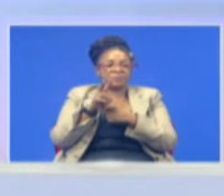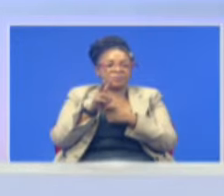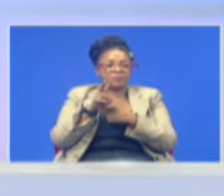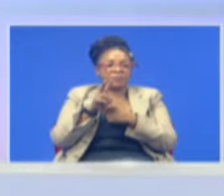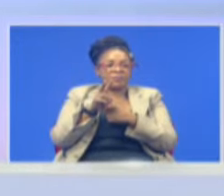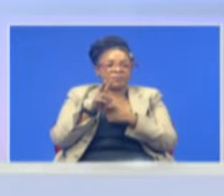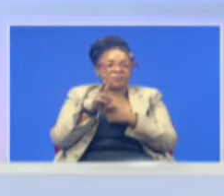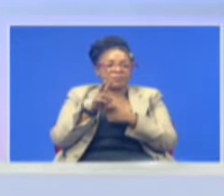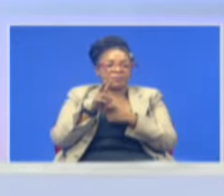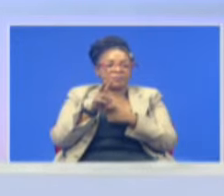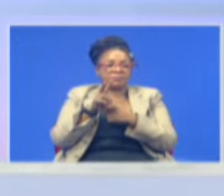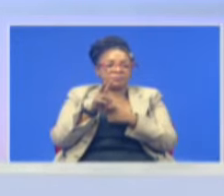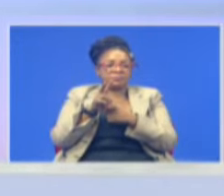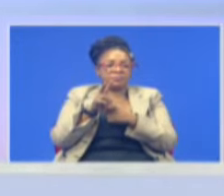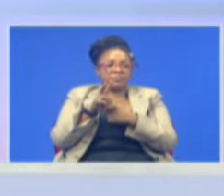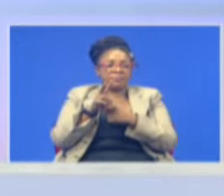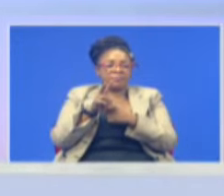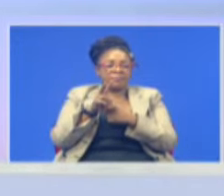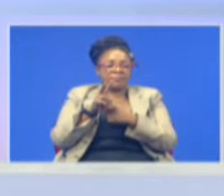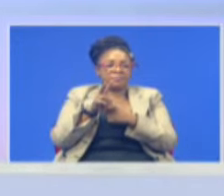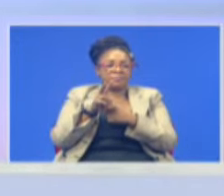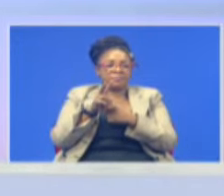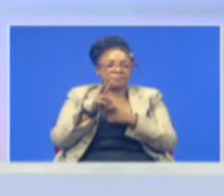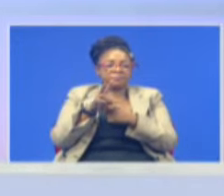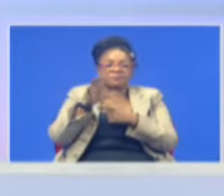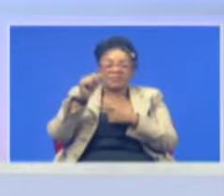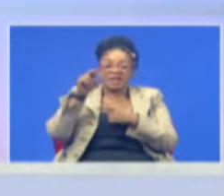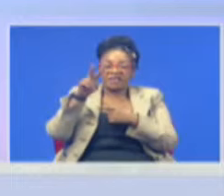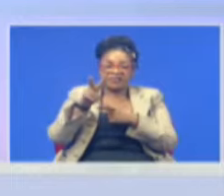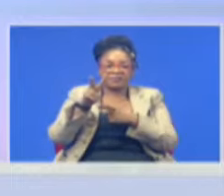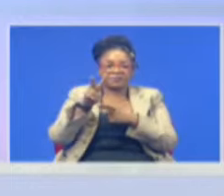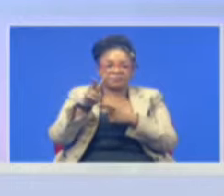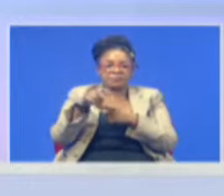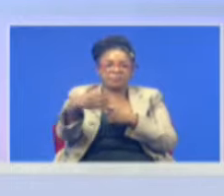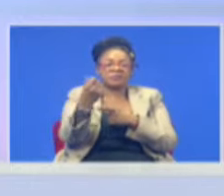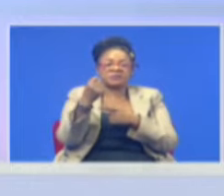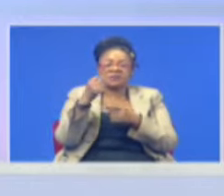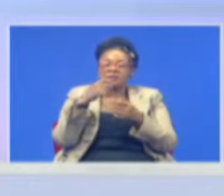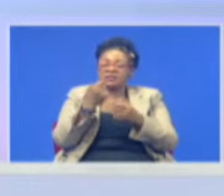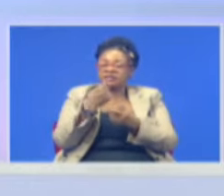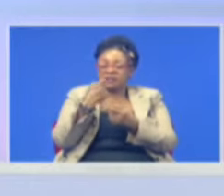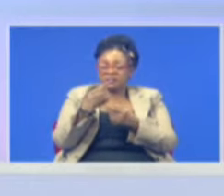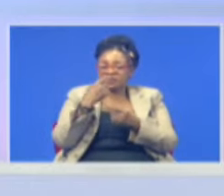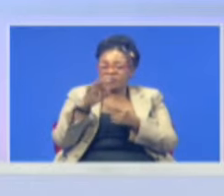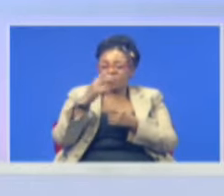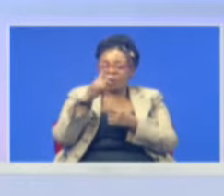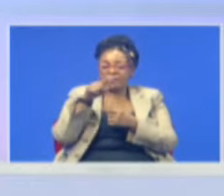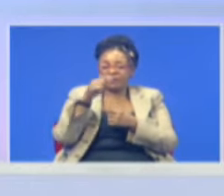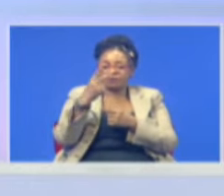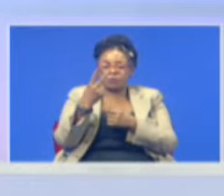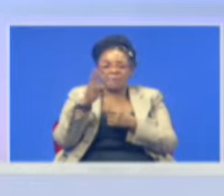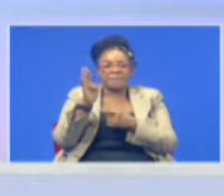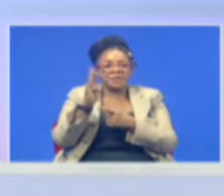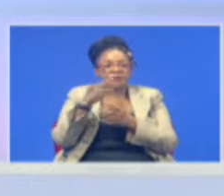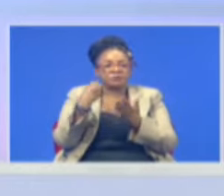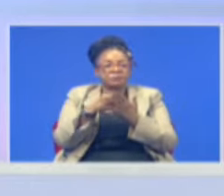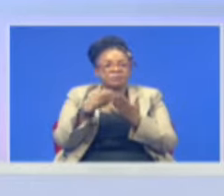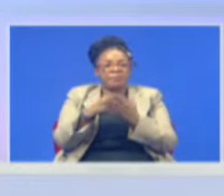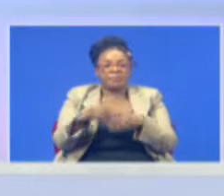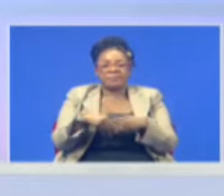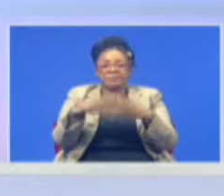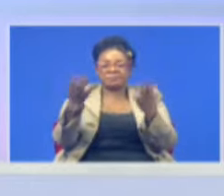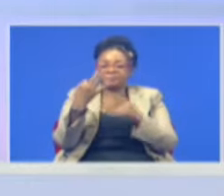Elsewhere, a consignment of antiretroviral drugs valued at 1.2 billion shillings has been dispatched to